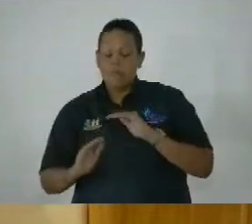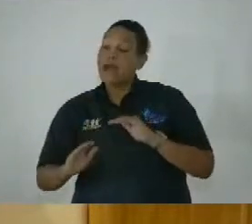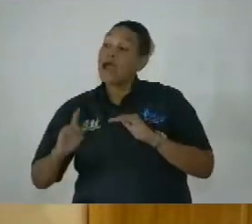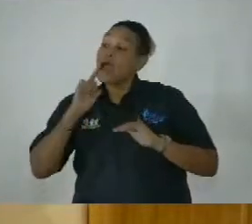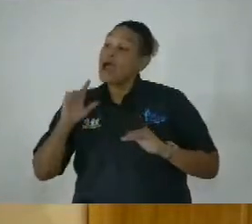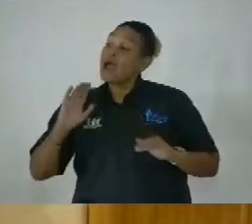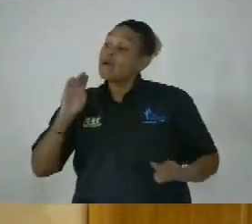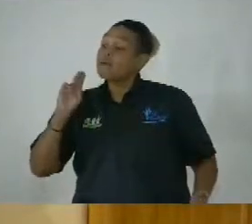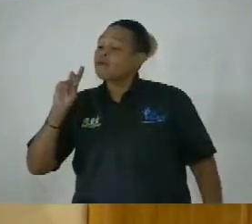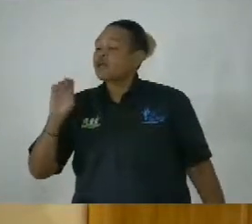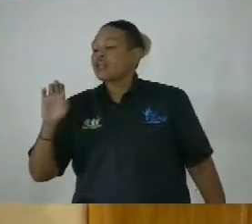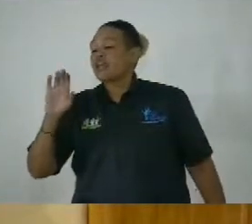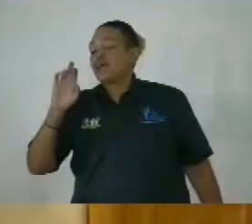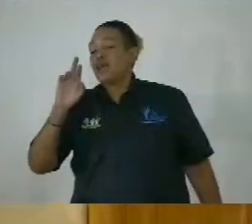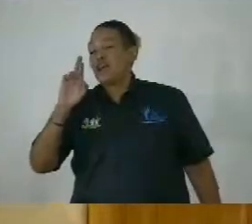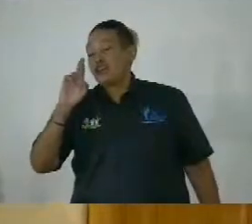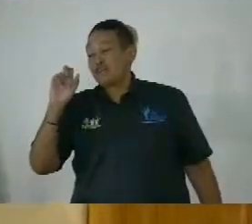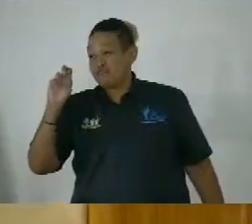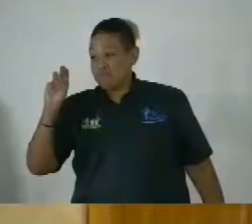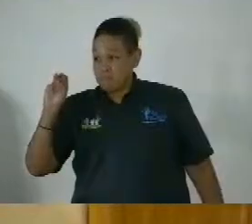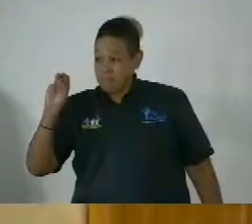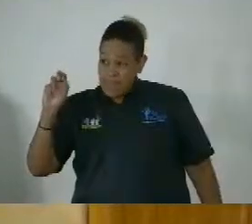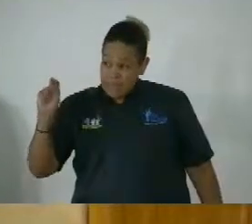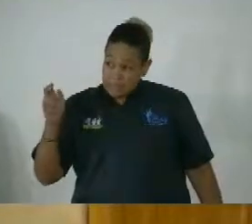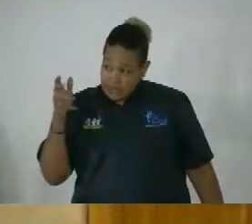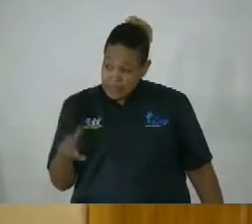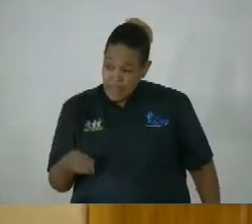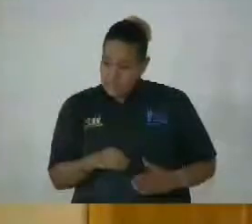Raj Macy is here in the house today.